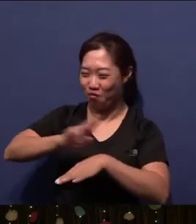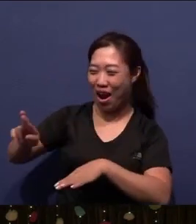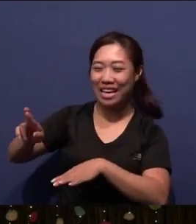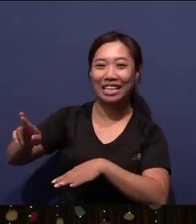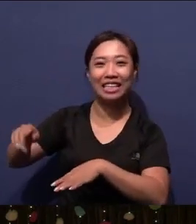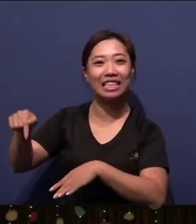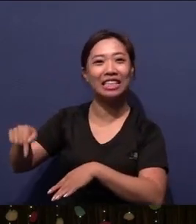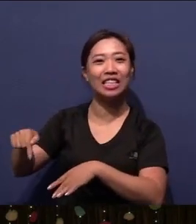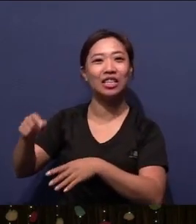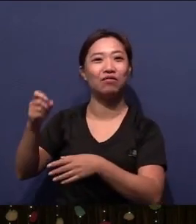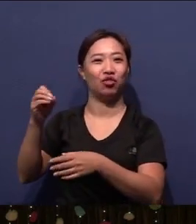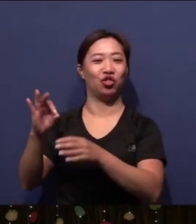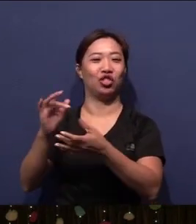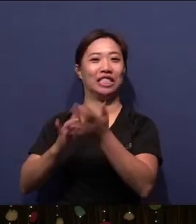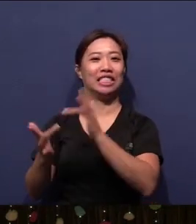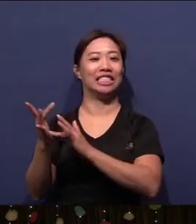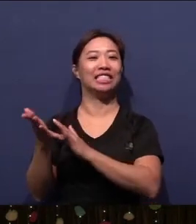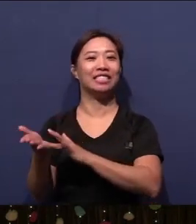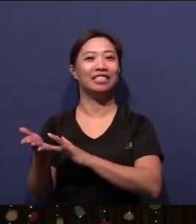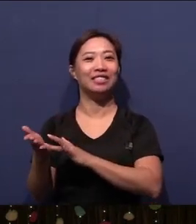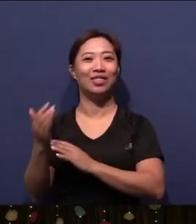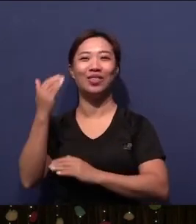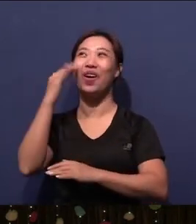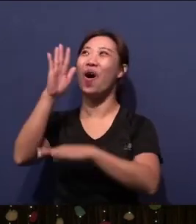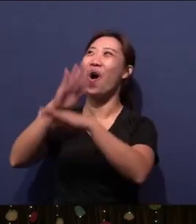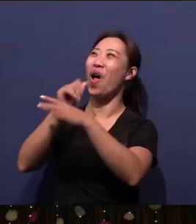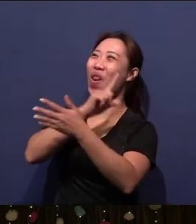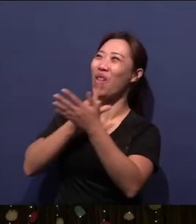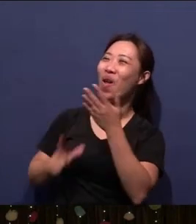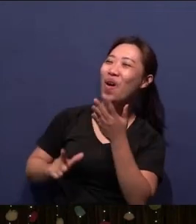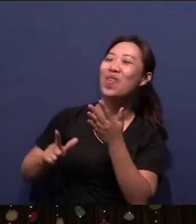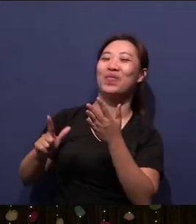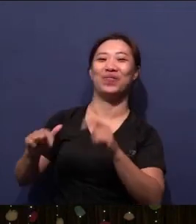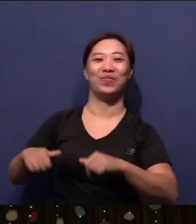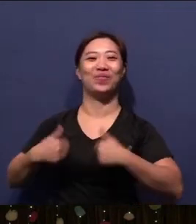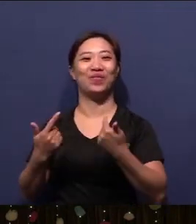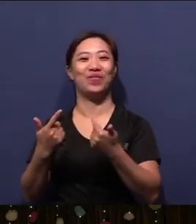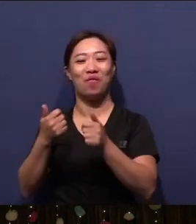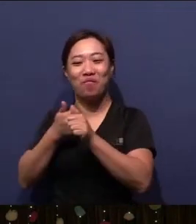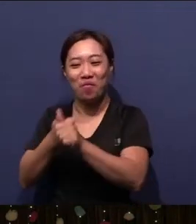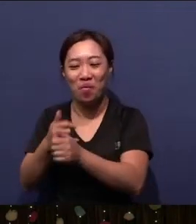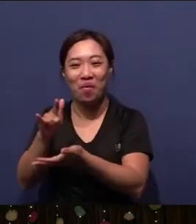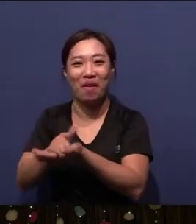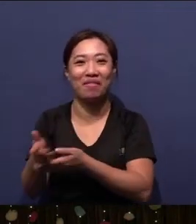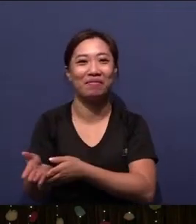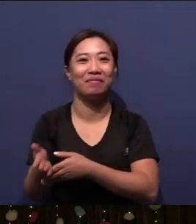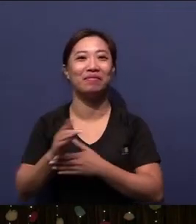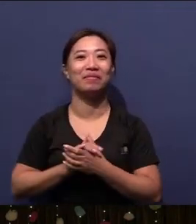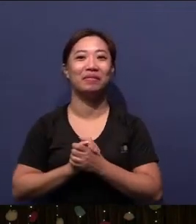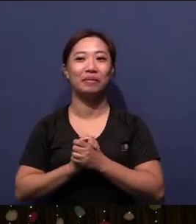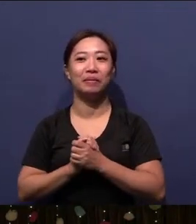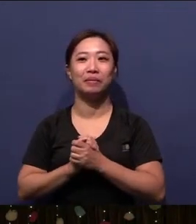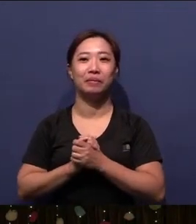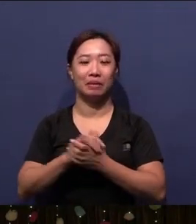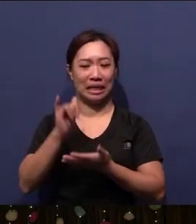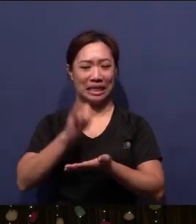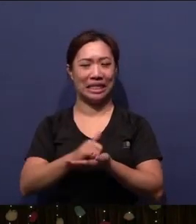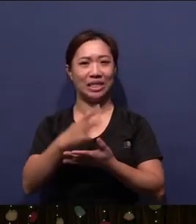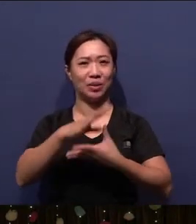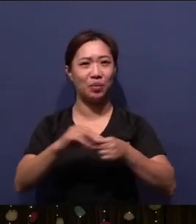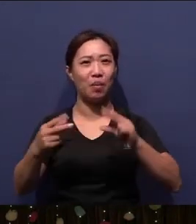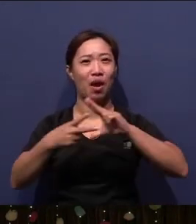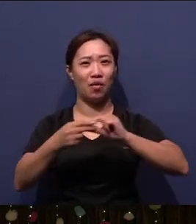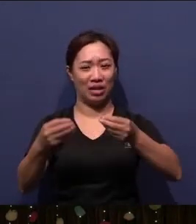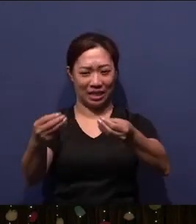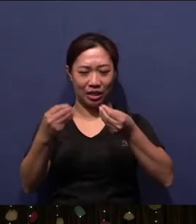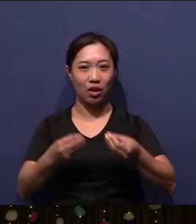Jesus, call him Lord and to live out according to that. And this parable given